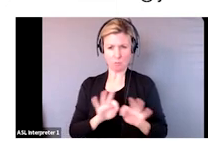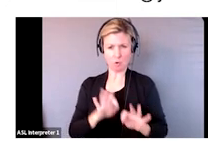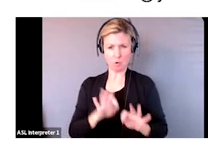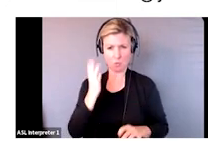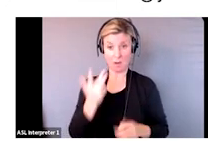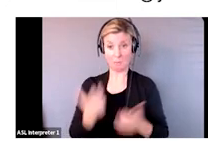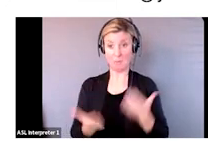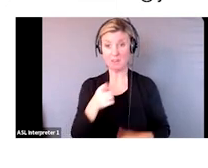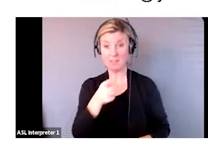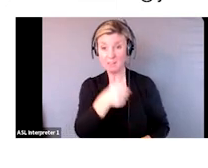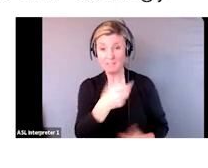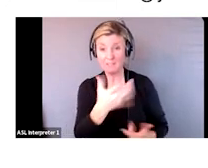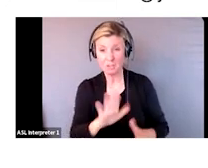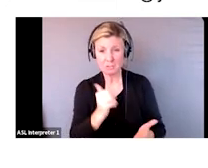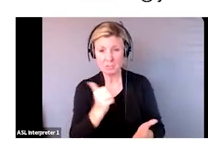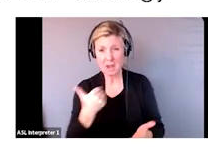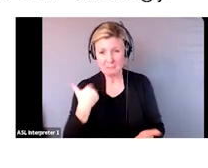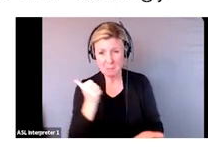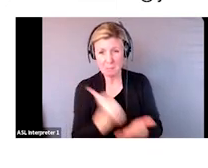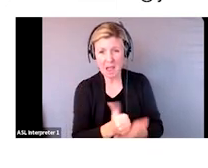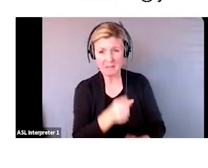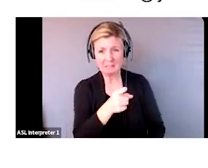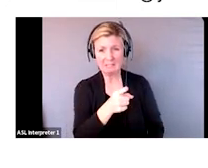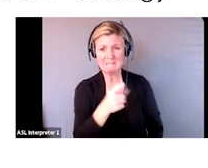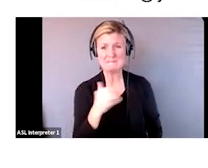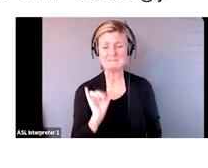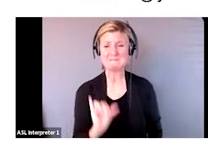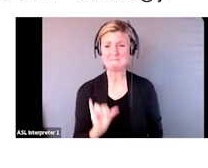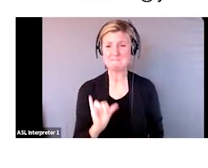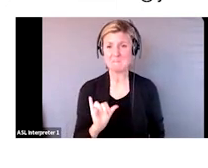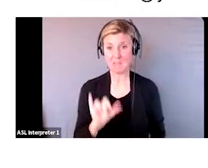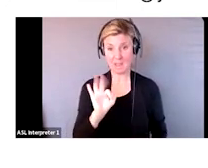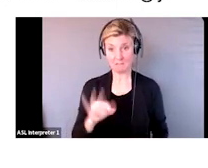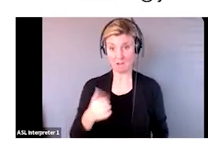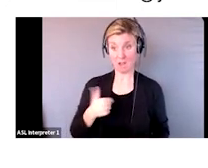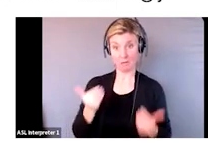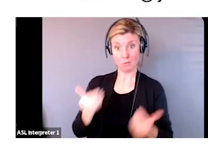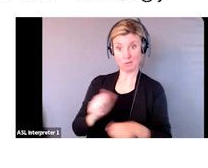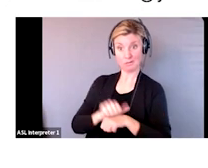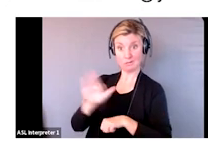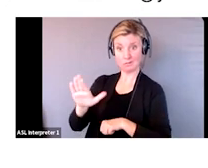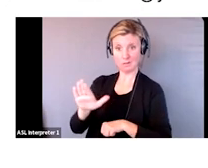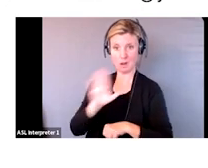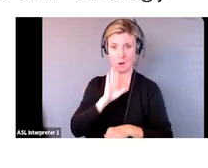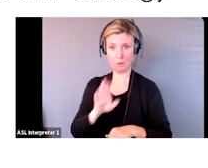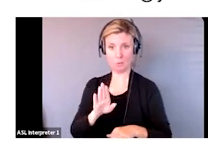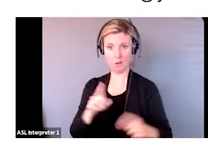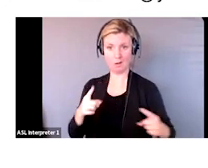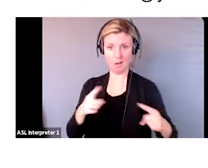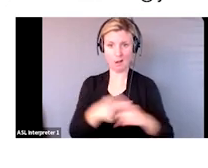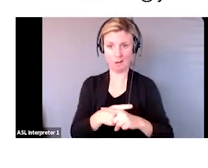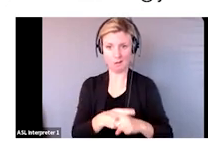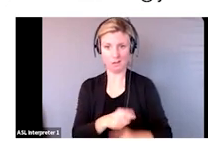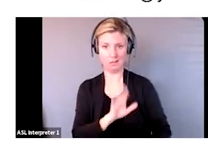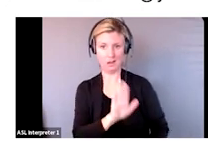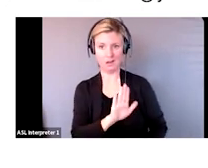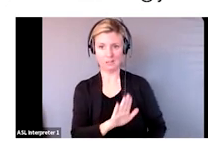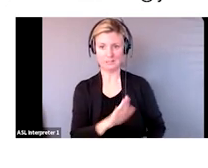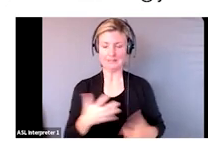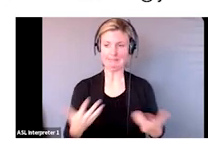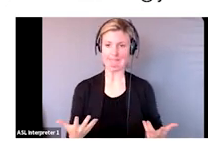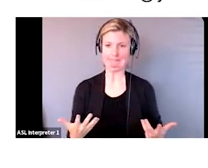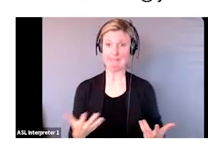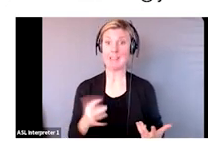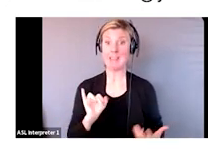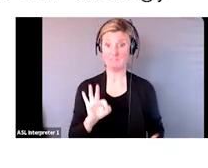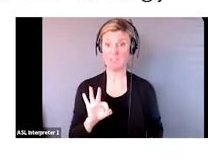that is in your way that you would be infringing if you were to go forward? If so, what do you do about that? How do you build